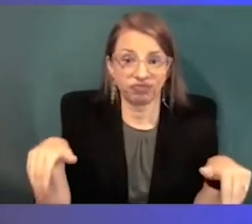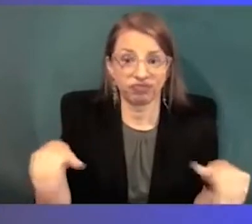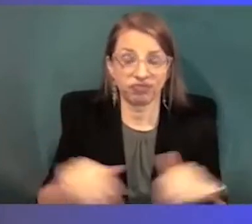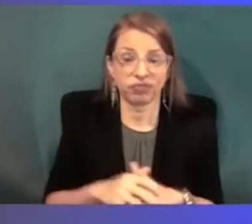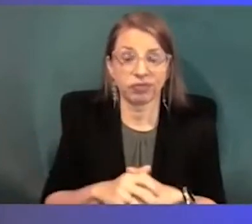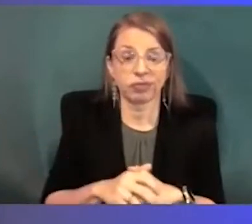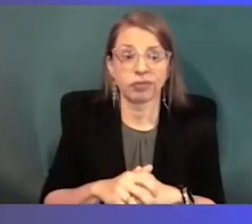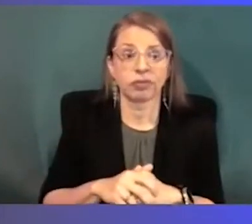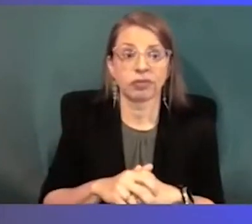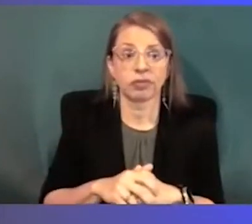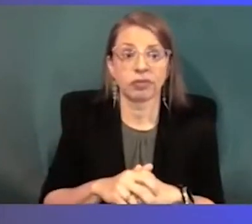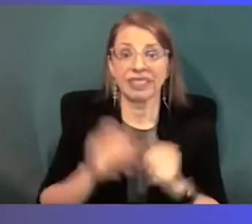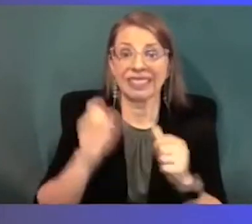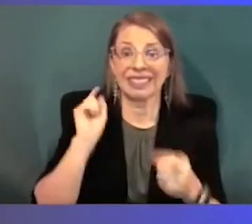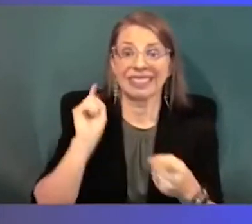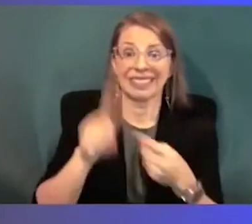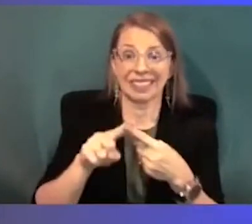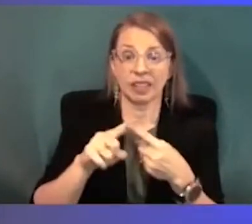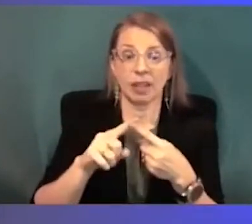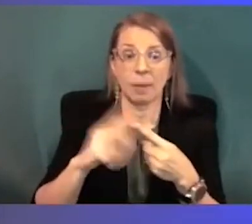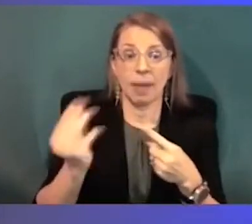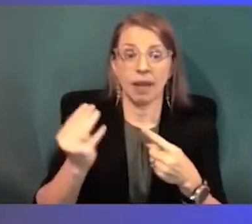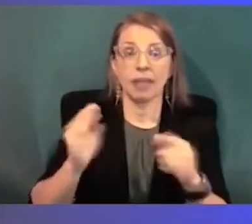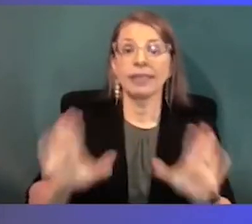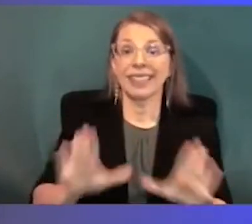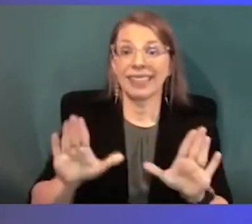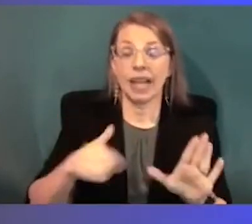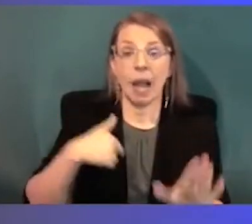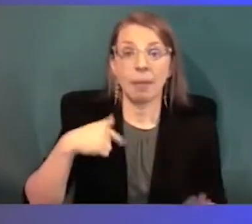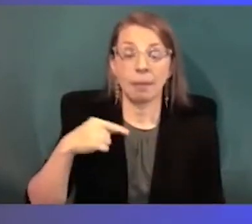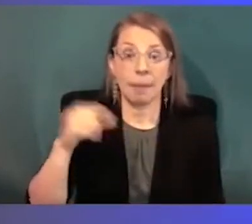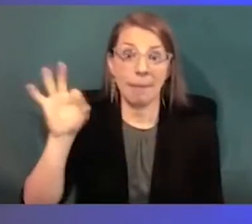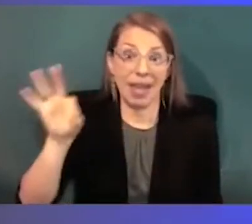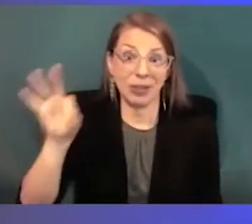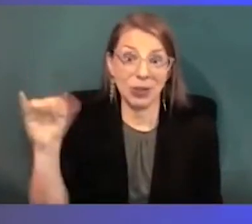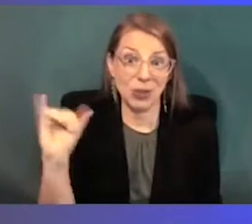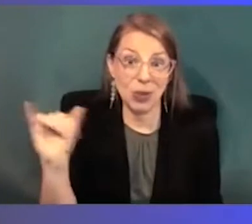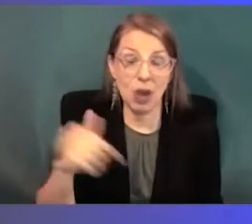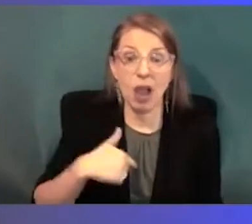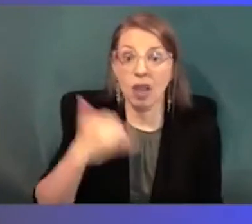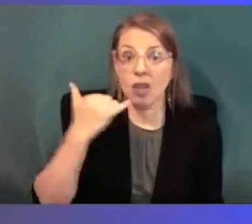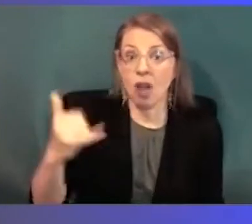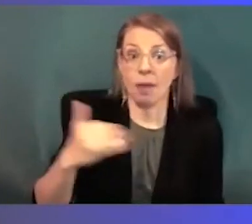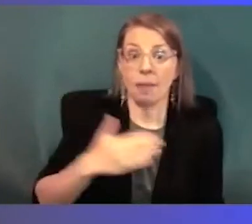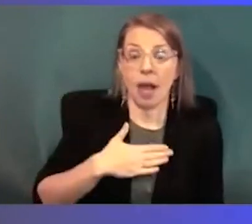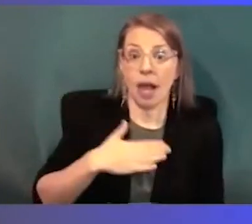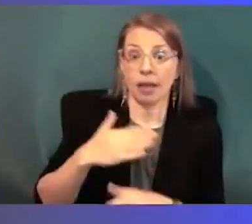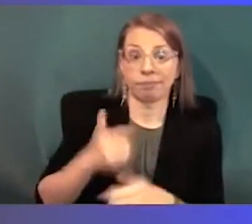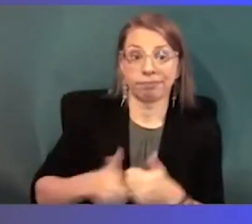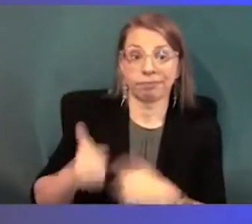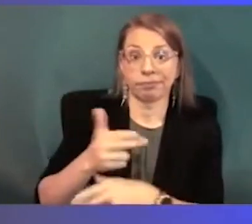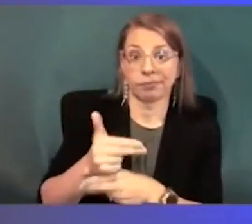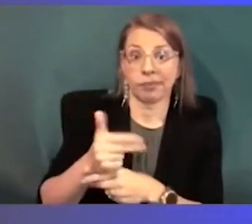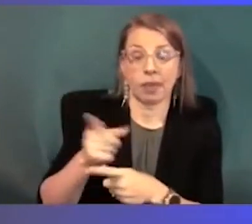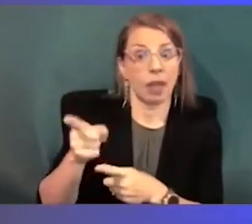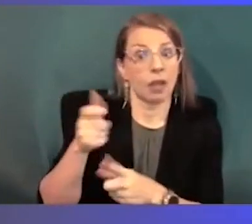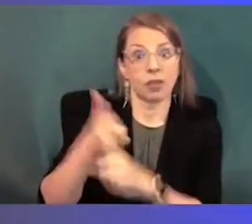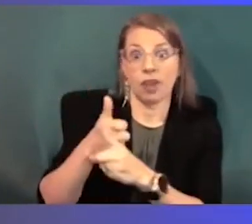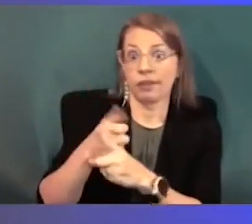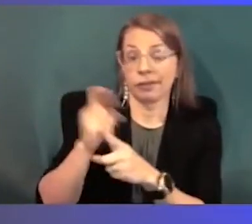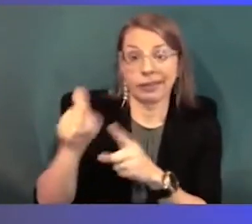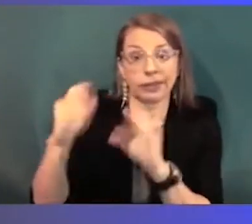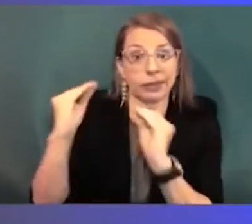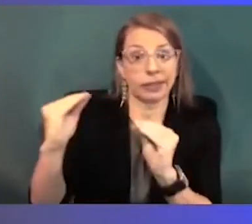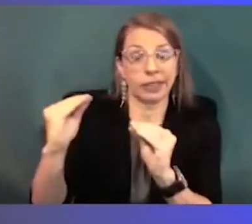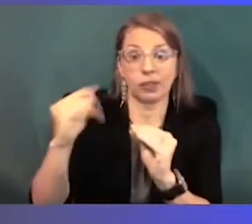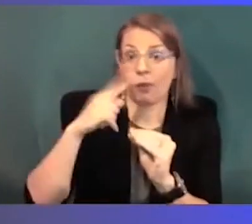way until Monday or Sunday. I'm a pastor as well, so I called my superintendent and told her that she needs to teach Sunday school because I couldn't do